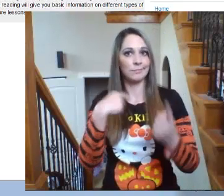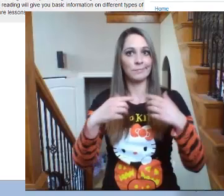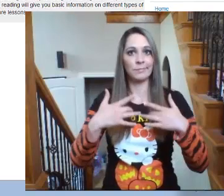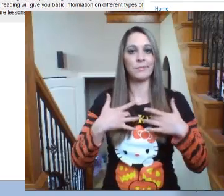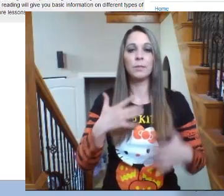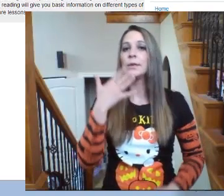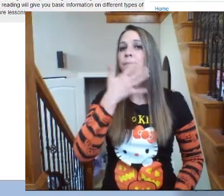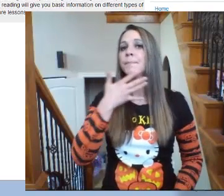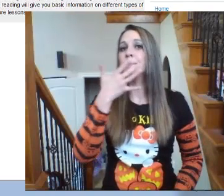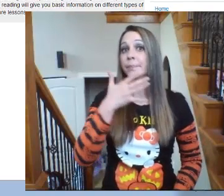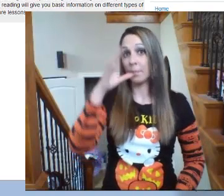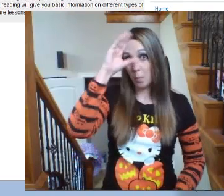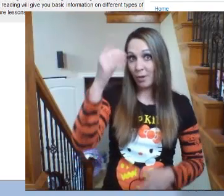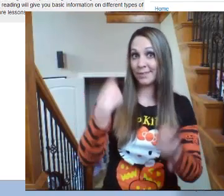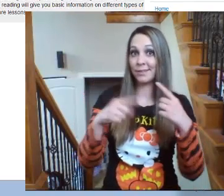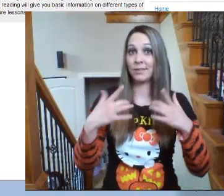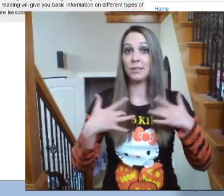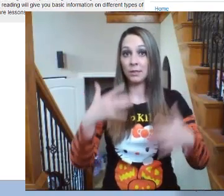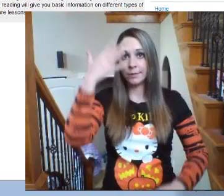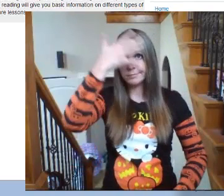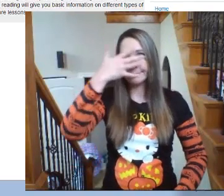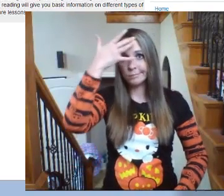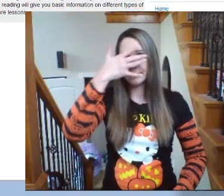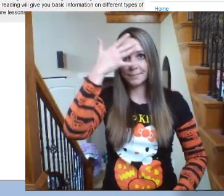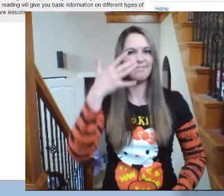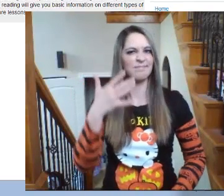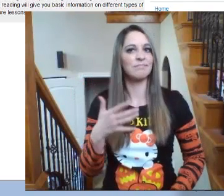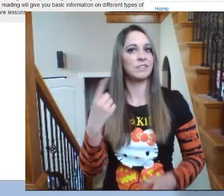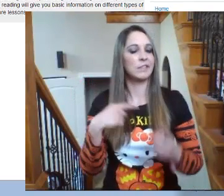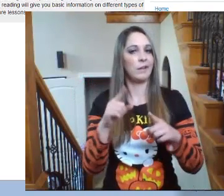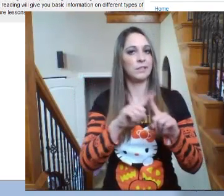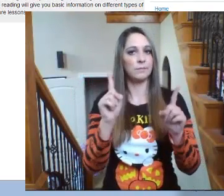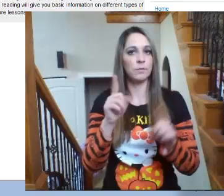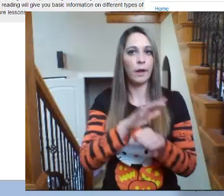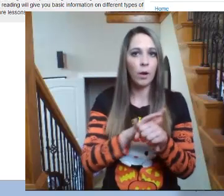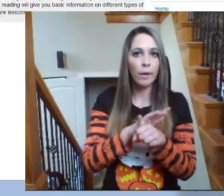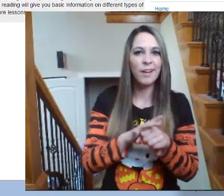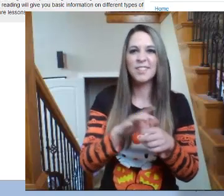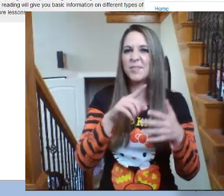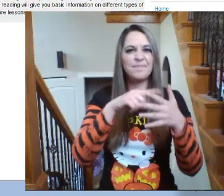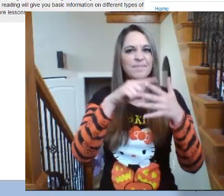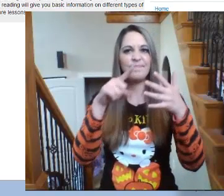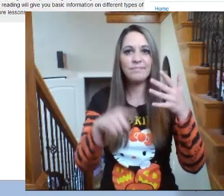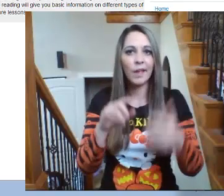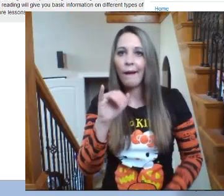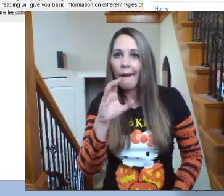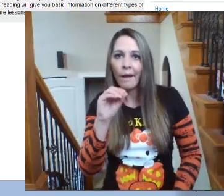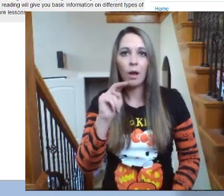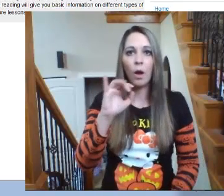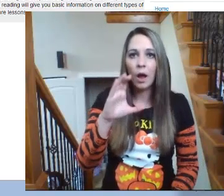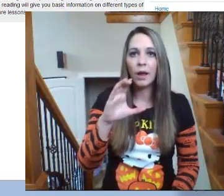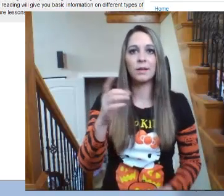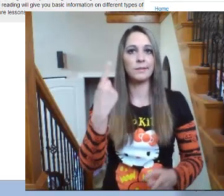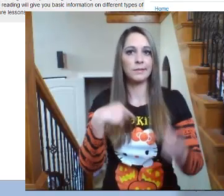signs and what they mean. For example, gender signs. Girls are signed by the chin and men are signed by